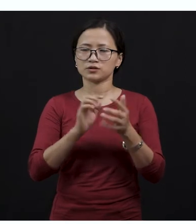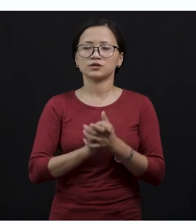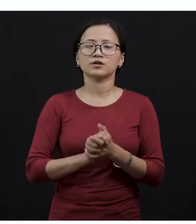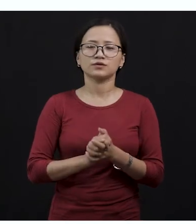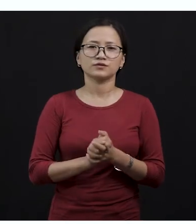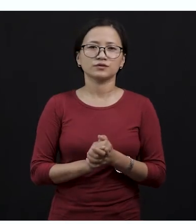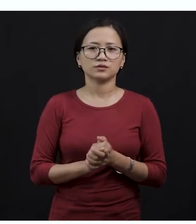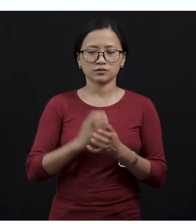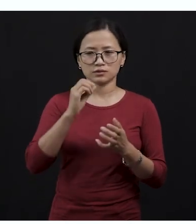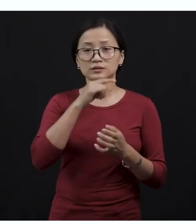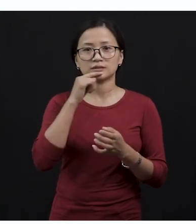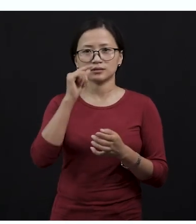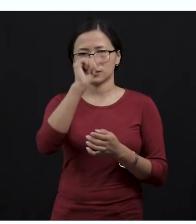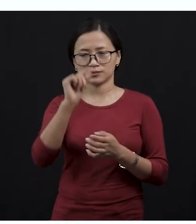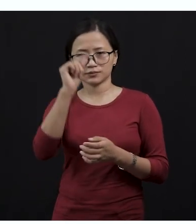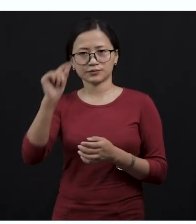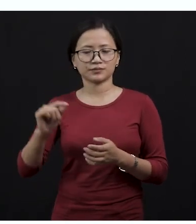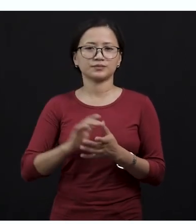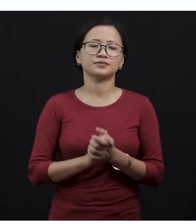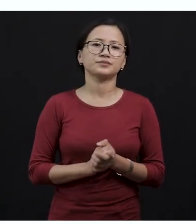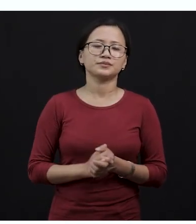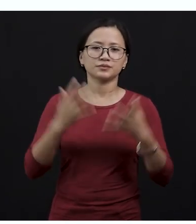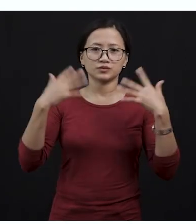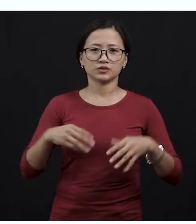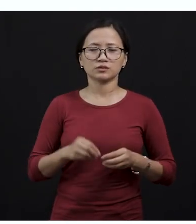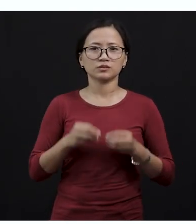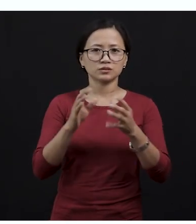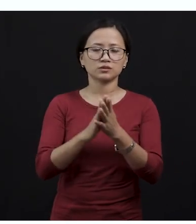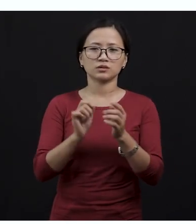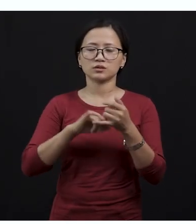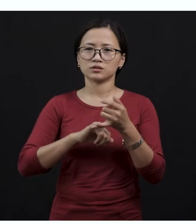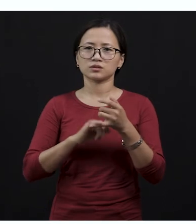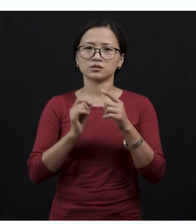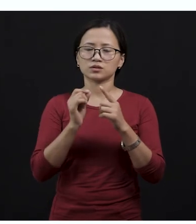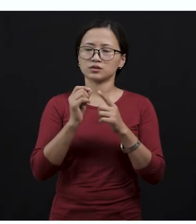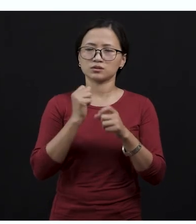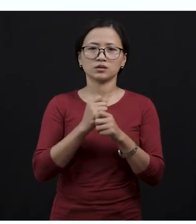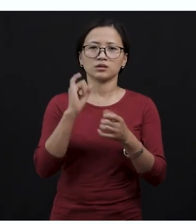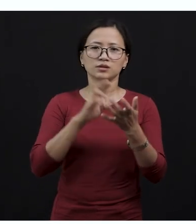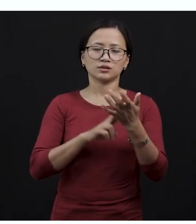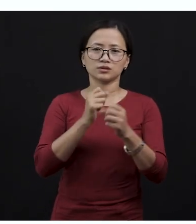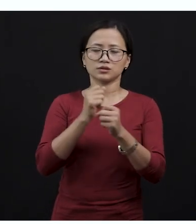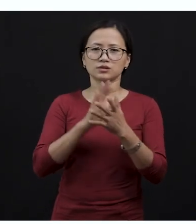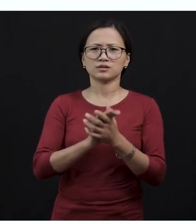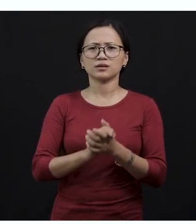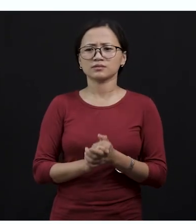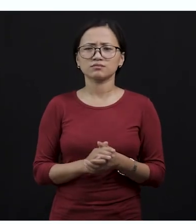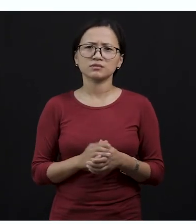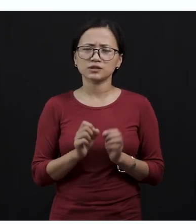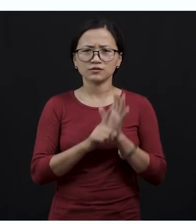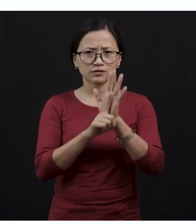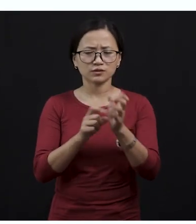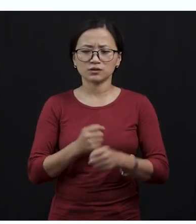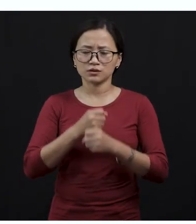all the nerves in our body, okay, which transmit the signals, okay? Signal, that means it is painful, it is hot,